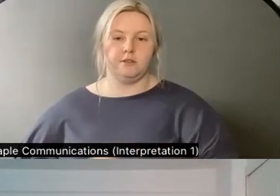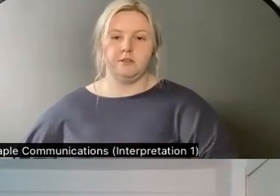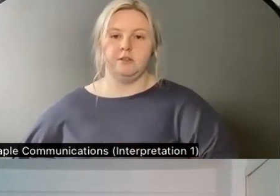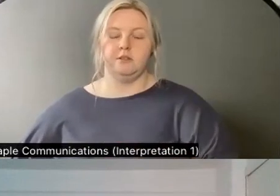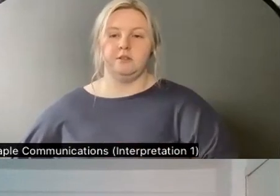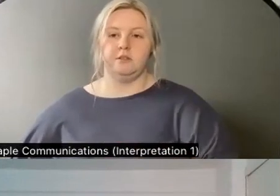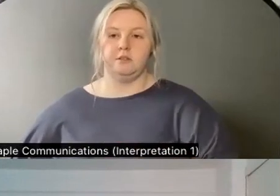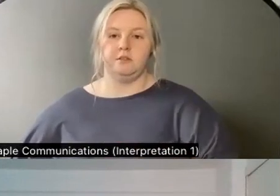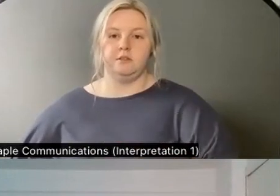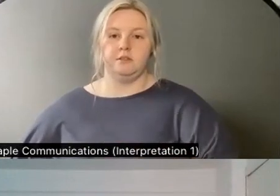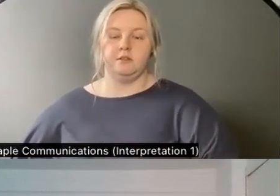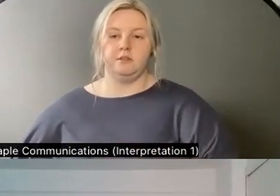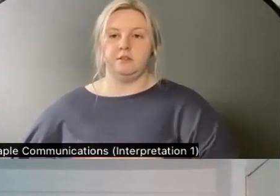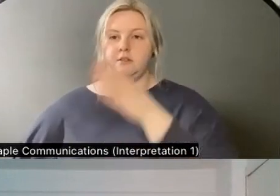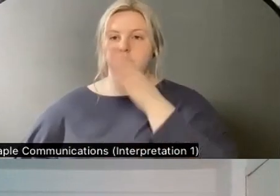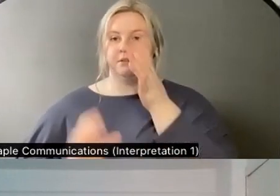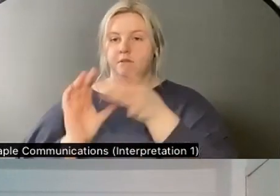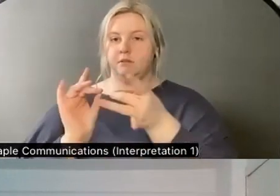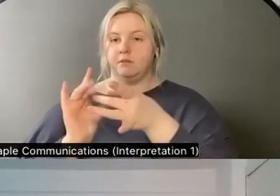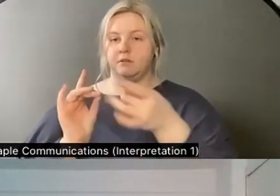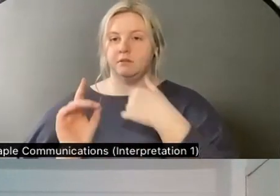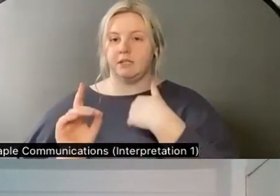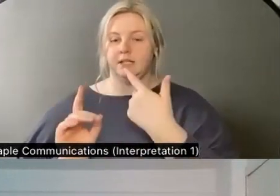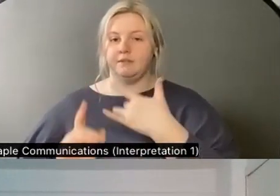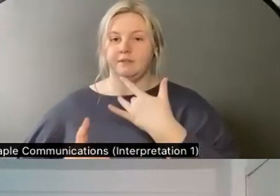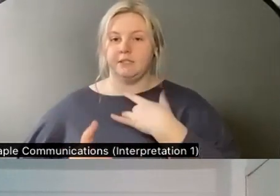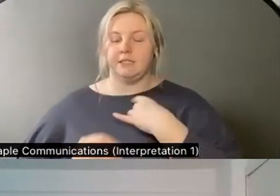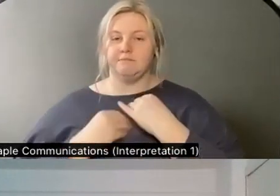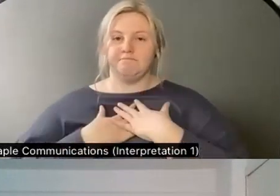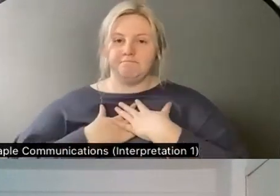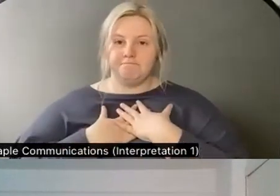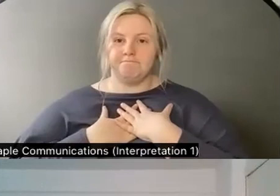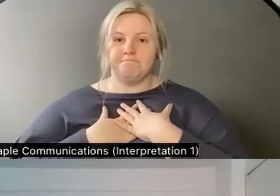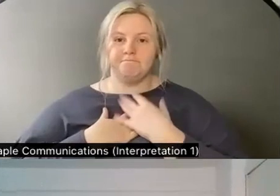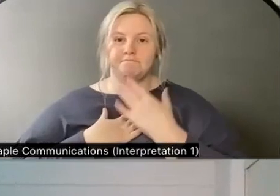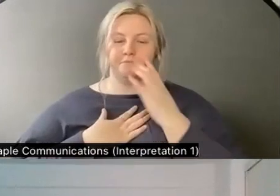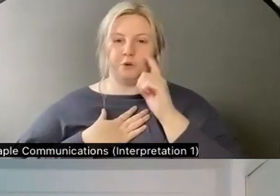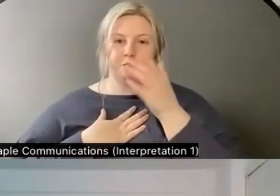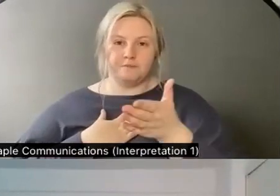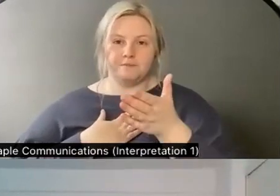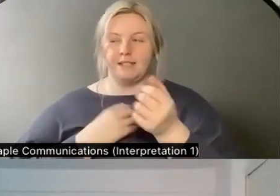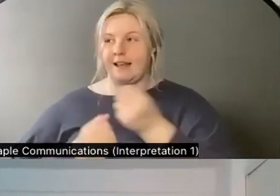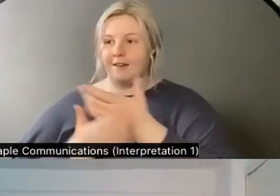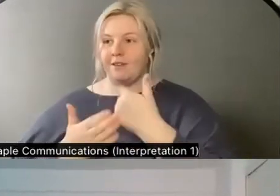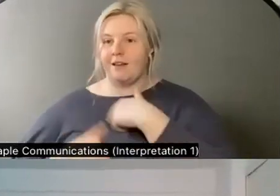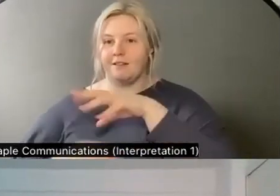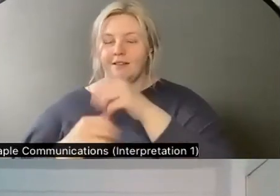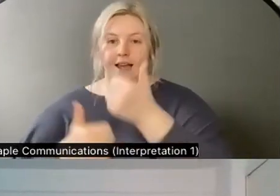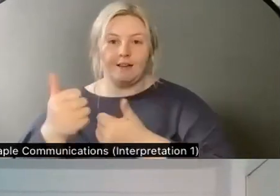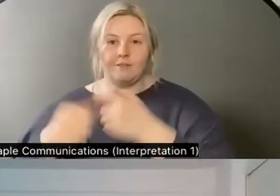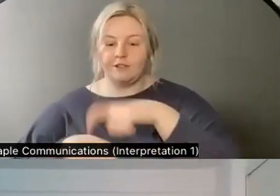Just gonna say I have a special soft spot for Rabbit in everything I do, and I just need to make that clear every time I'm doing anything.